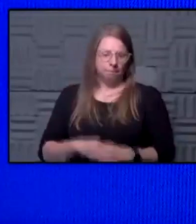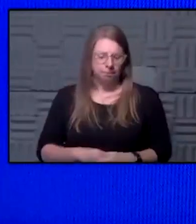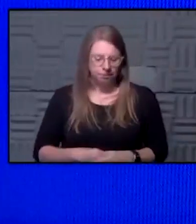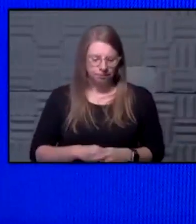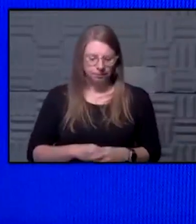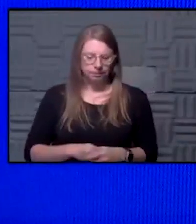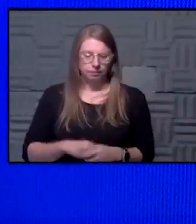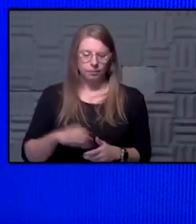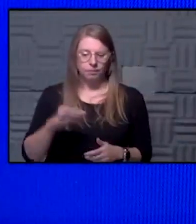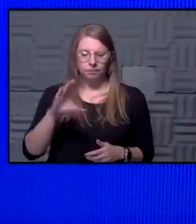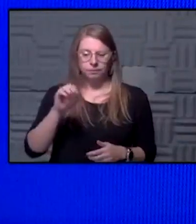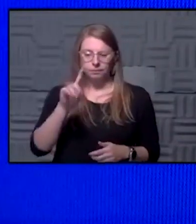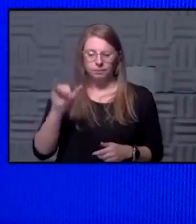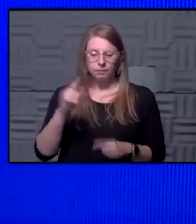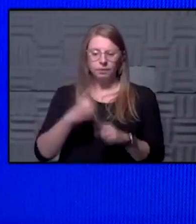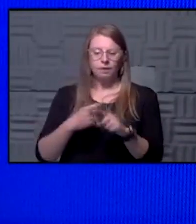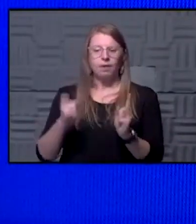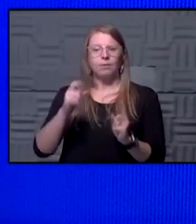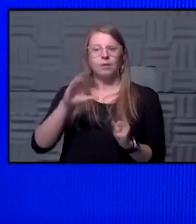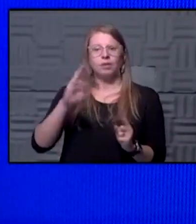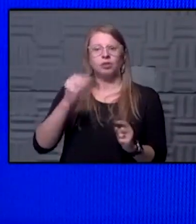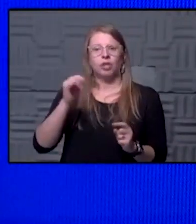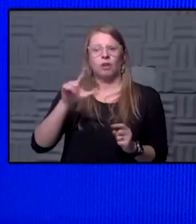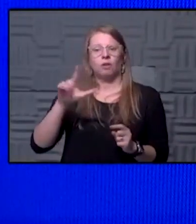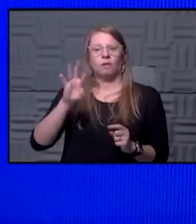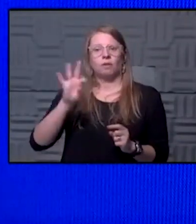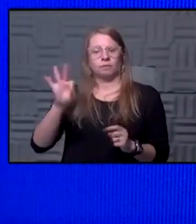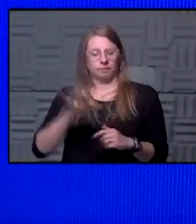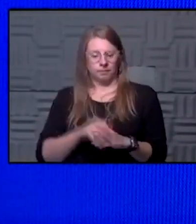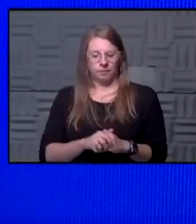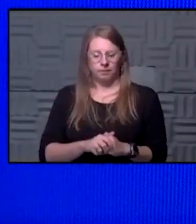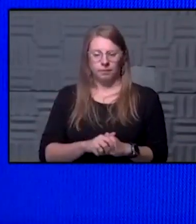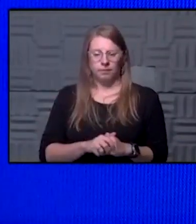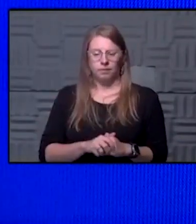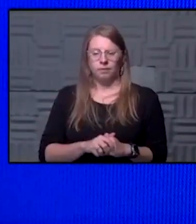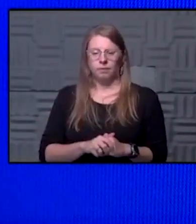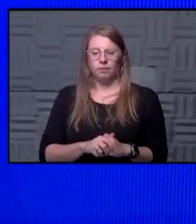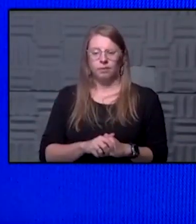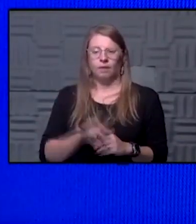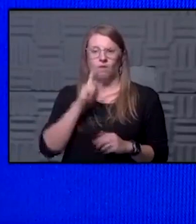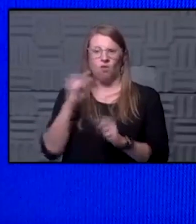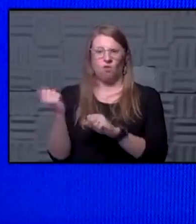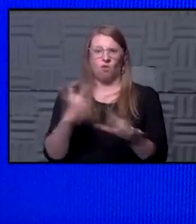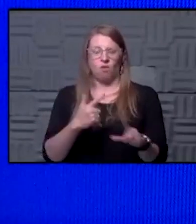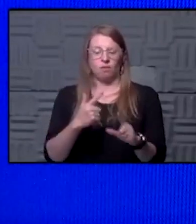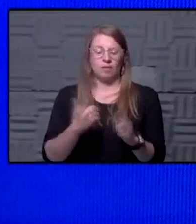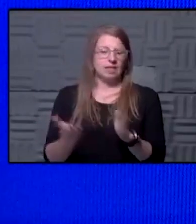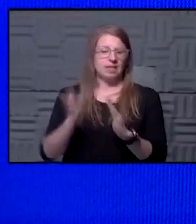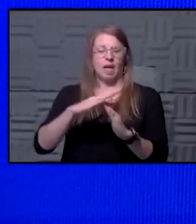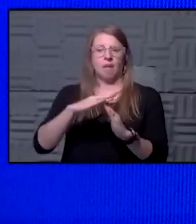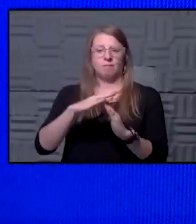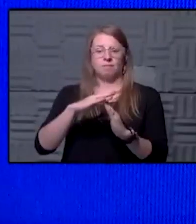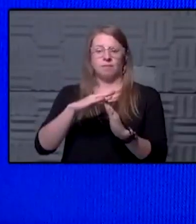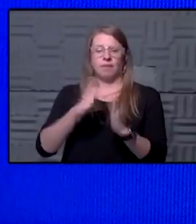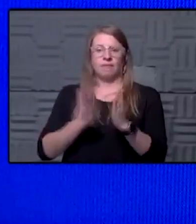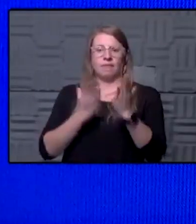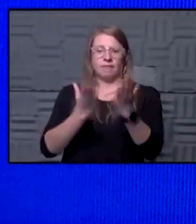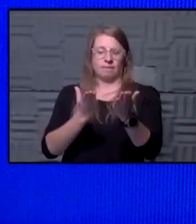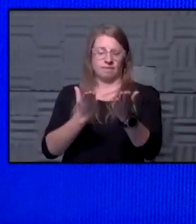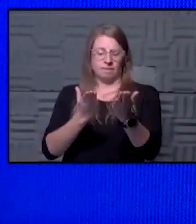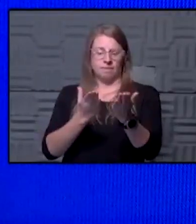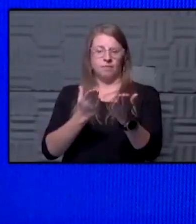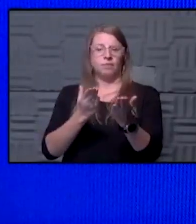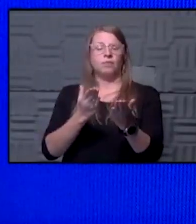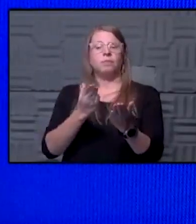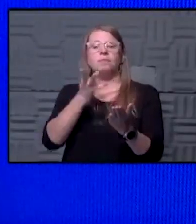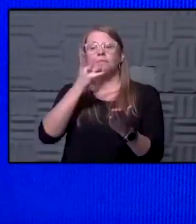Cody from KMBC Channel 9 asks, and this is for everyone on our panel today, what is the number one thing you recommend parents tell their